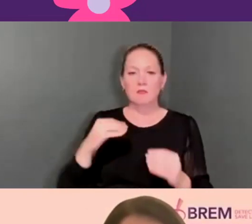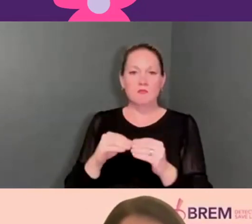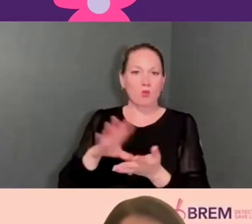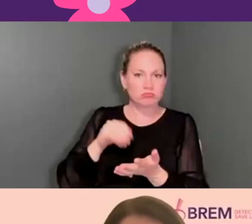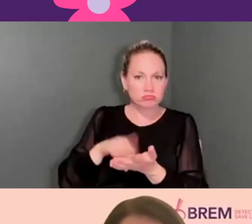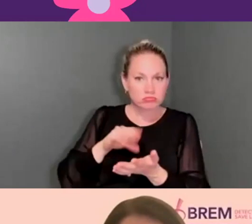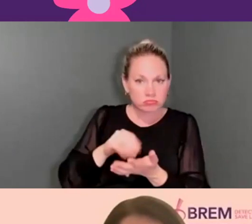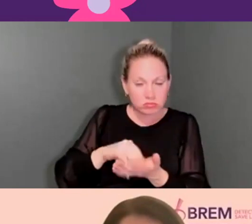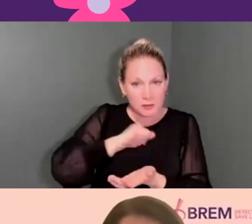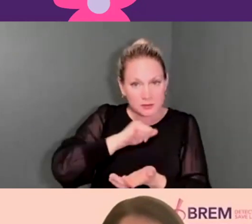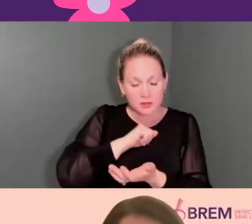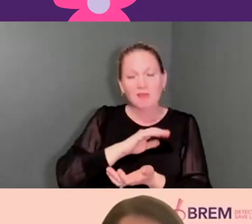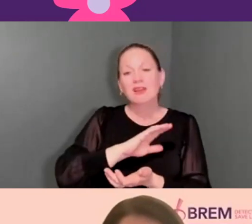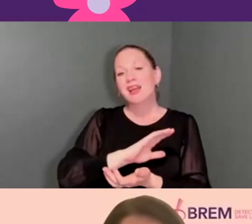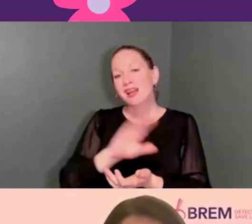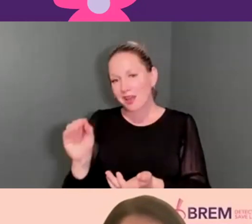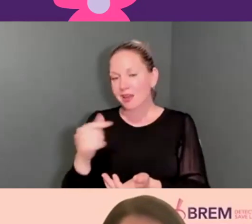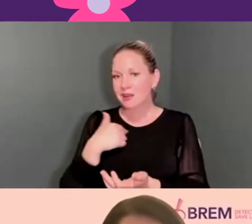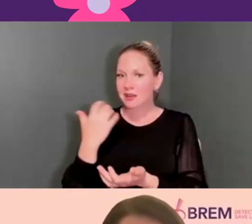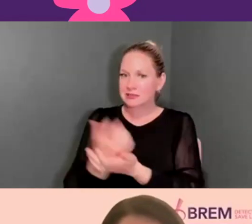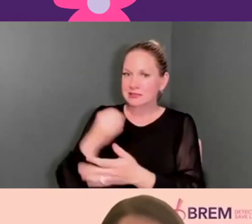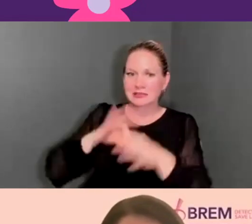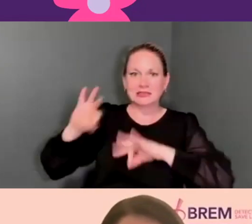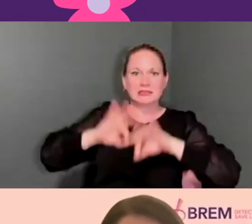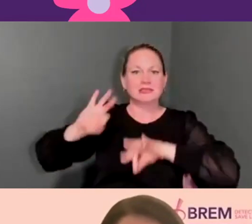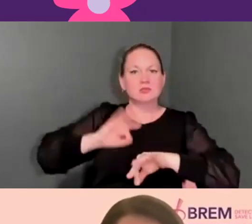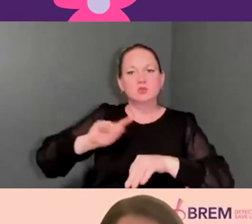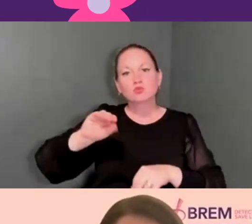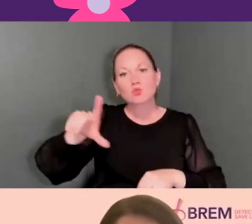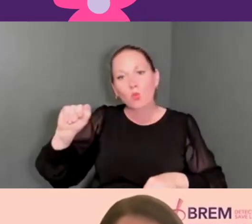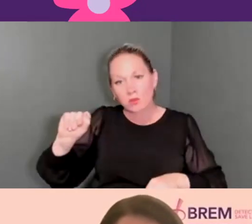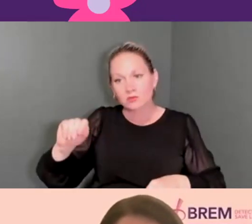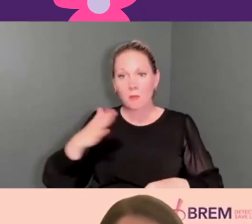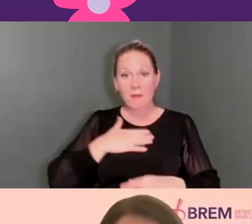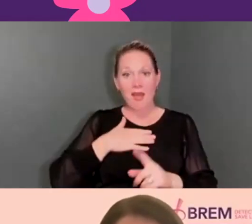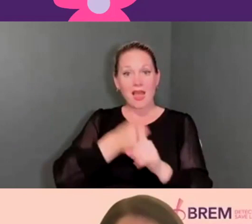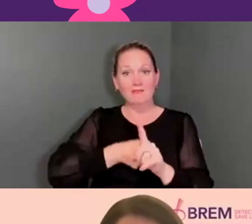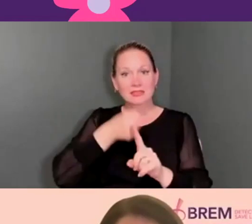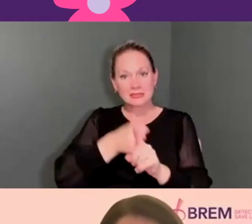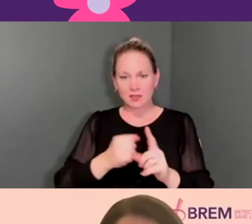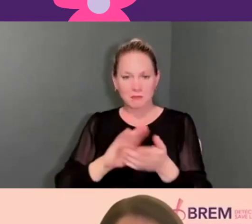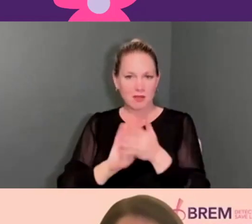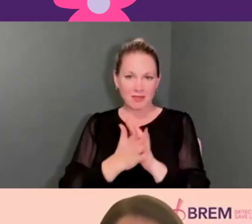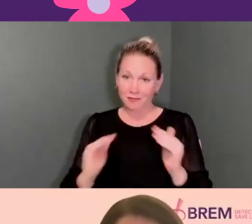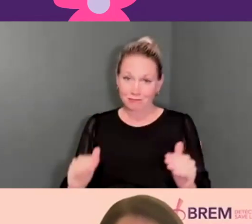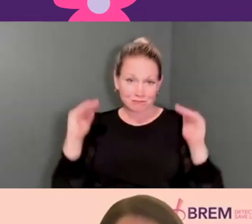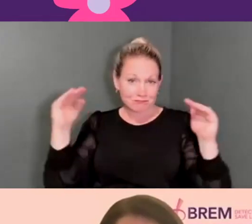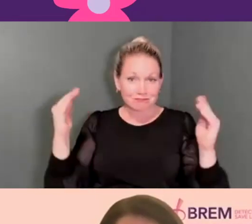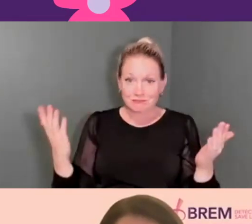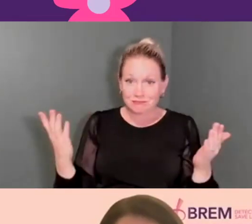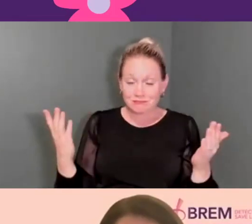and I really got the necessary tools to take my advocacy to the next level. And I think that